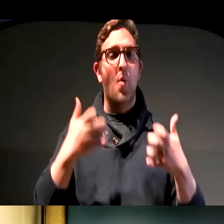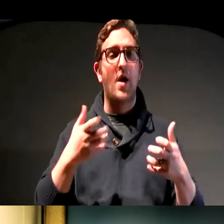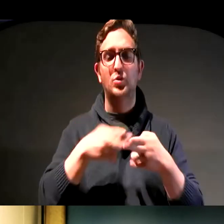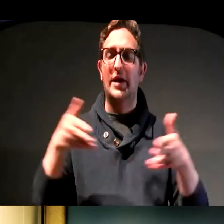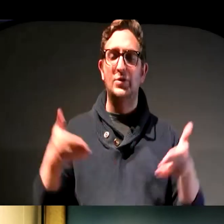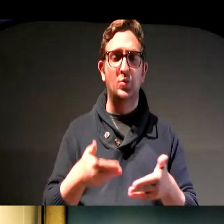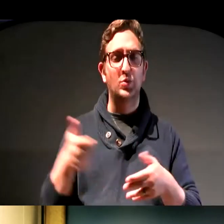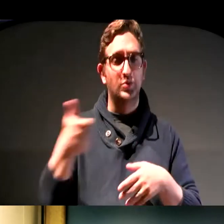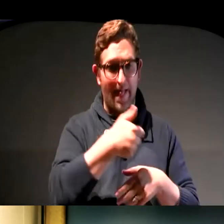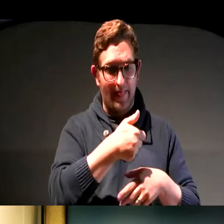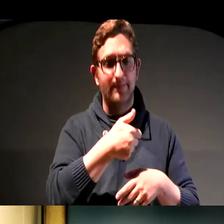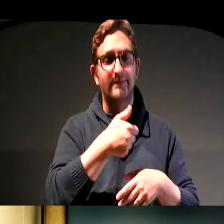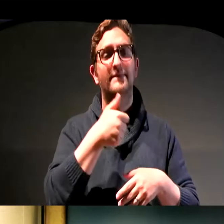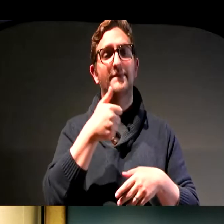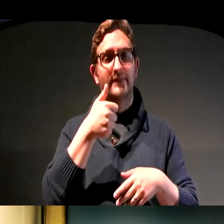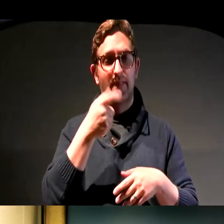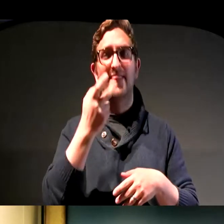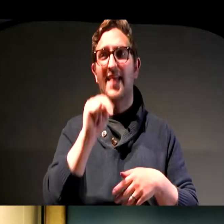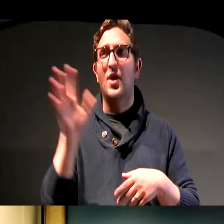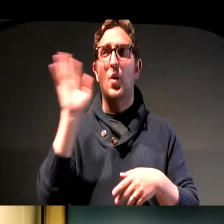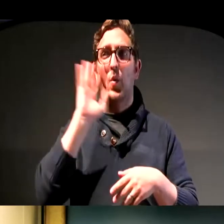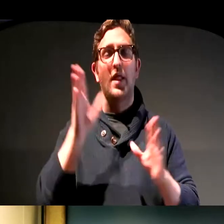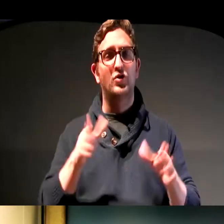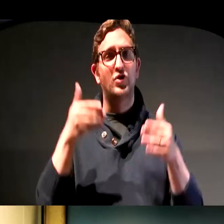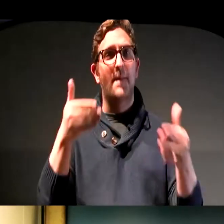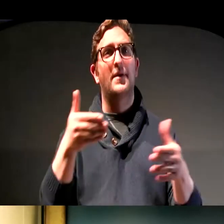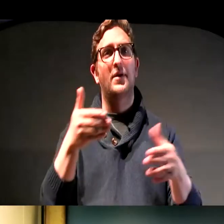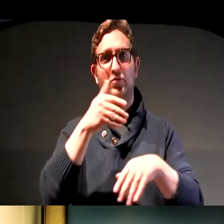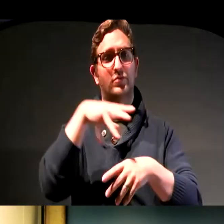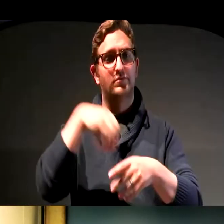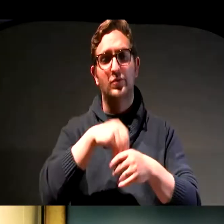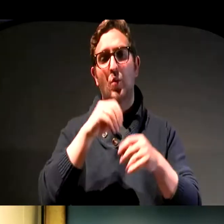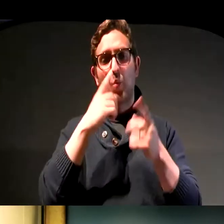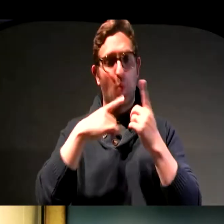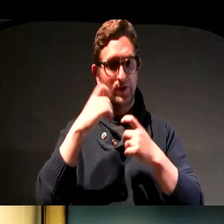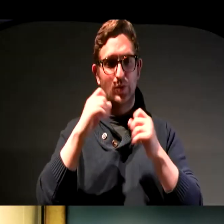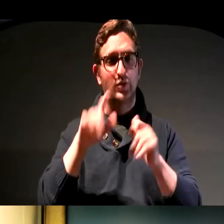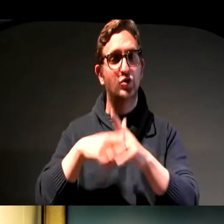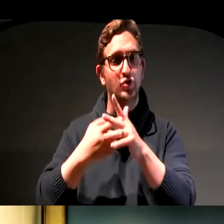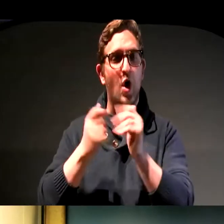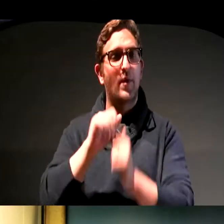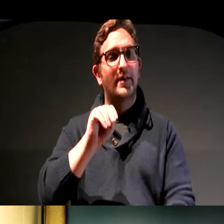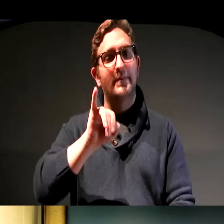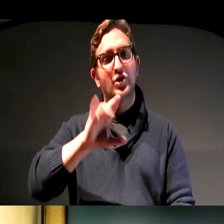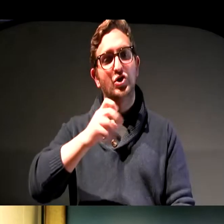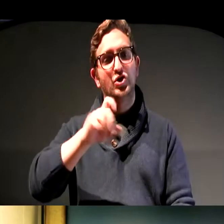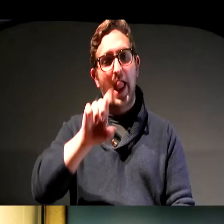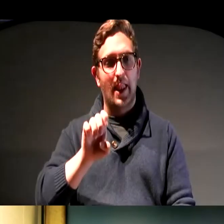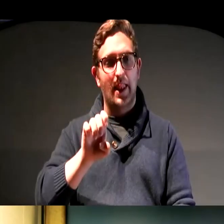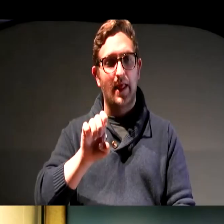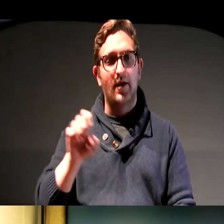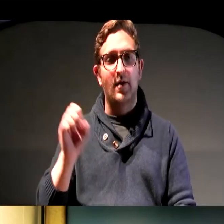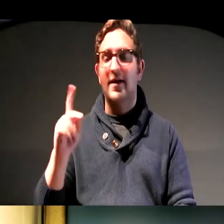introduce yourself, and then we're going to jump right into questions. So should we start with Michelle? Sure.